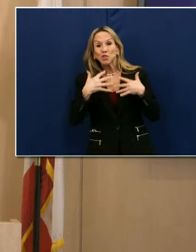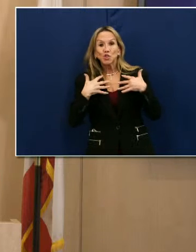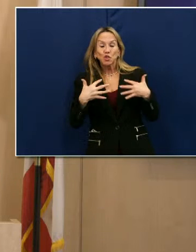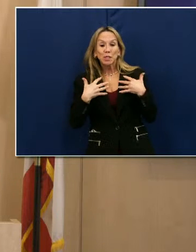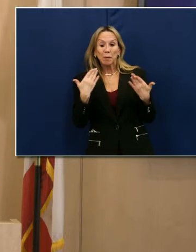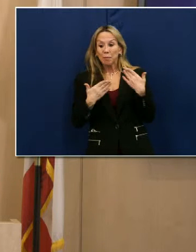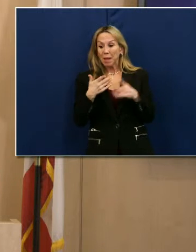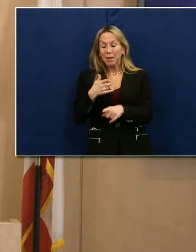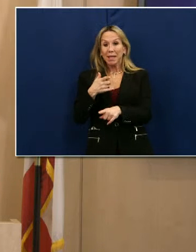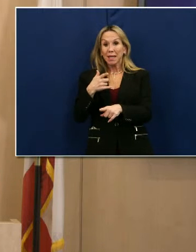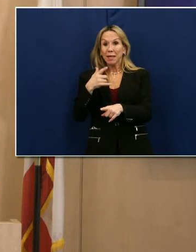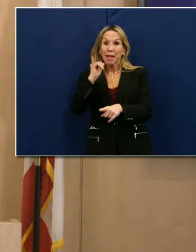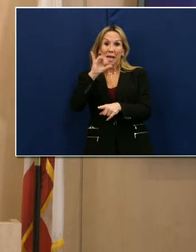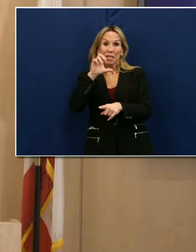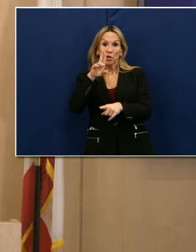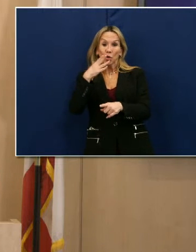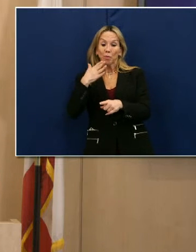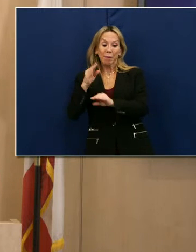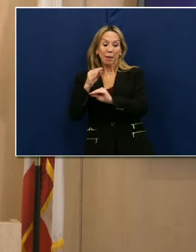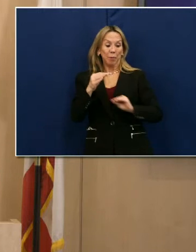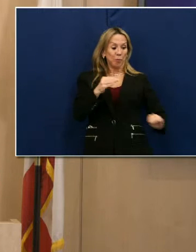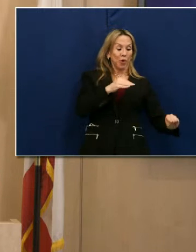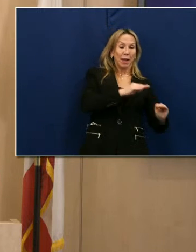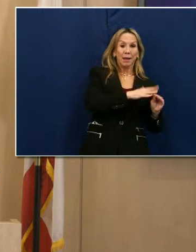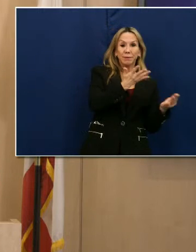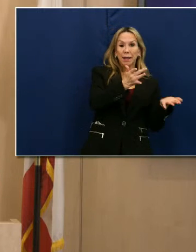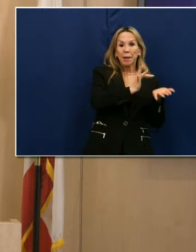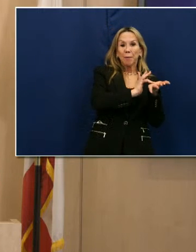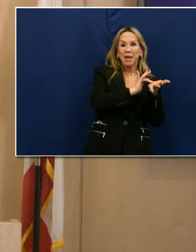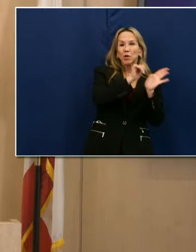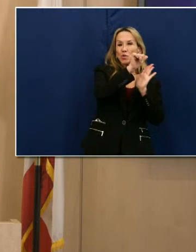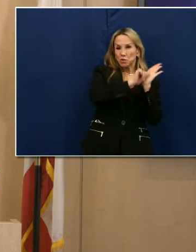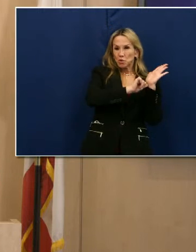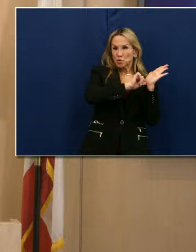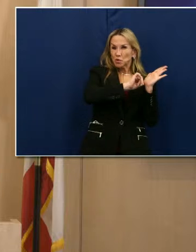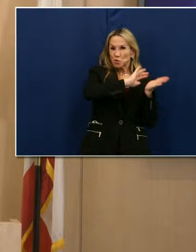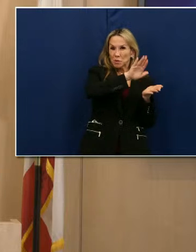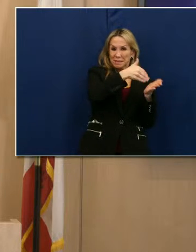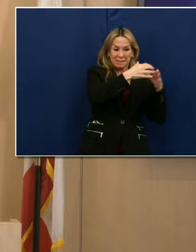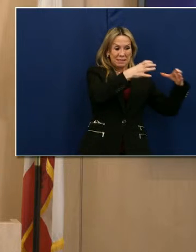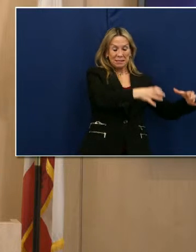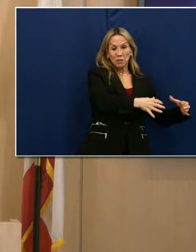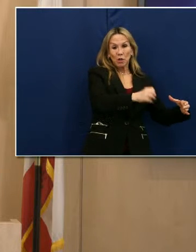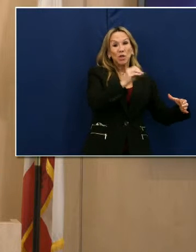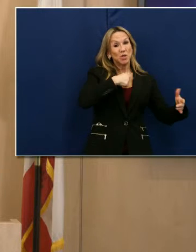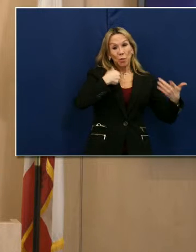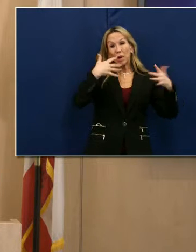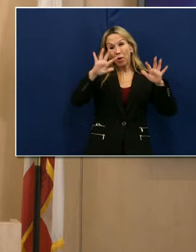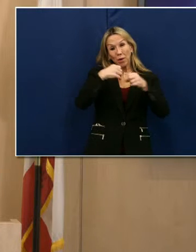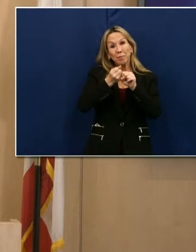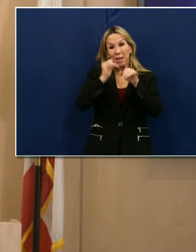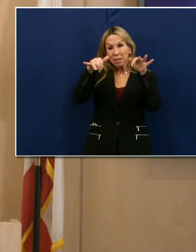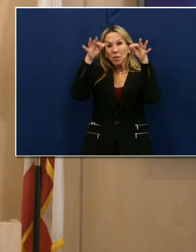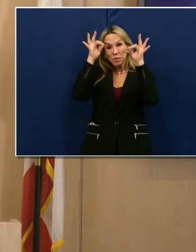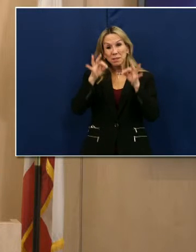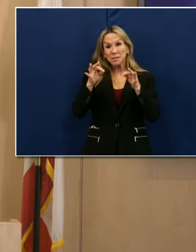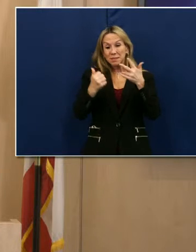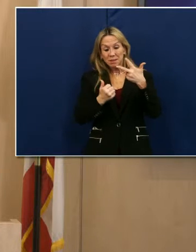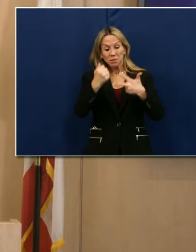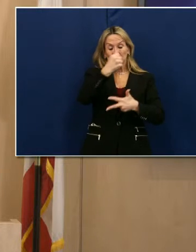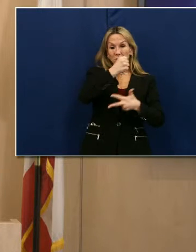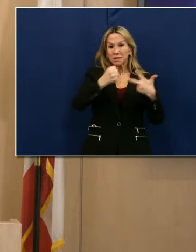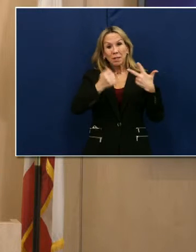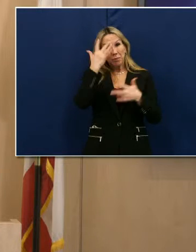been in the intensive care unit, now may be treated in a medical surgical unit. So those kind of decisions are probably already being made because the